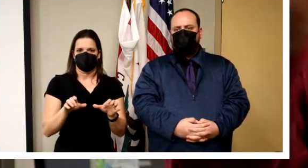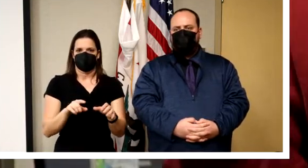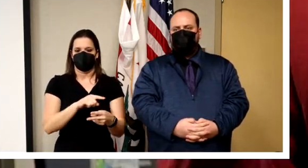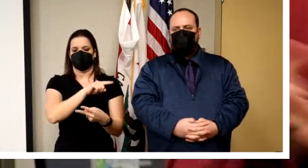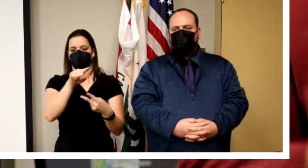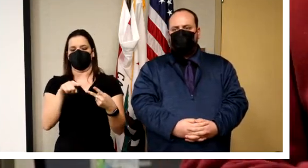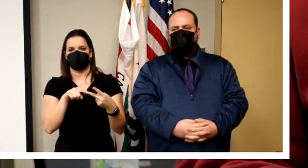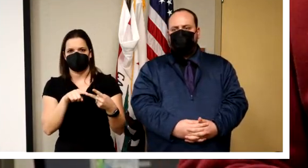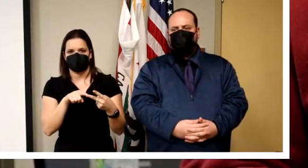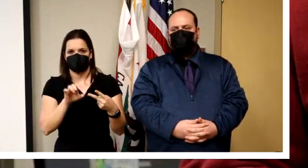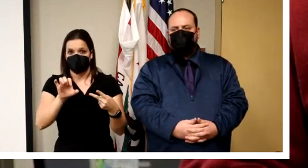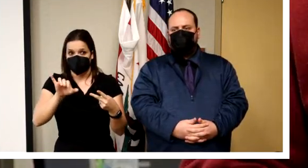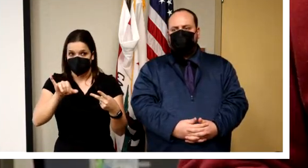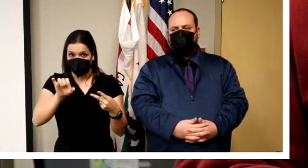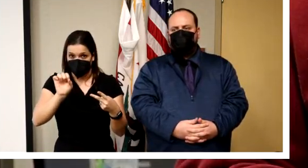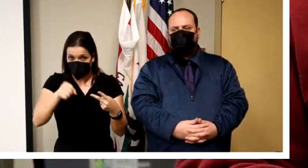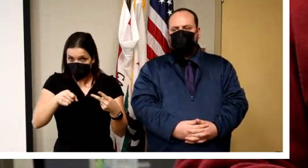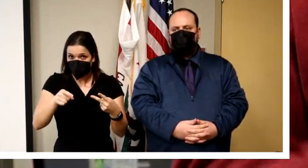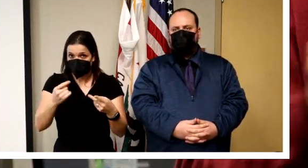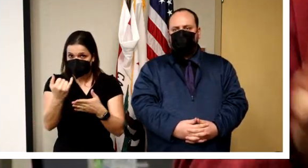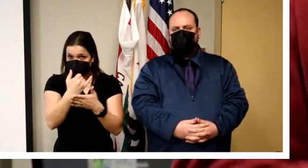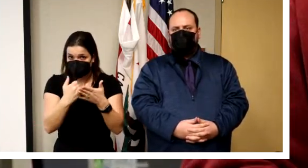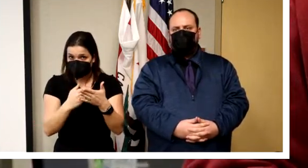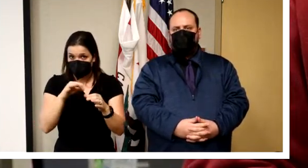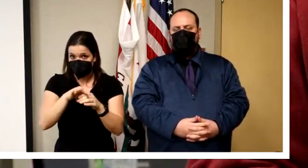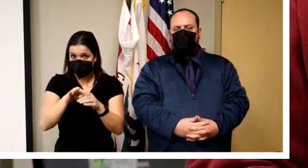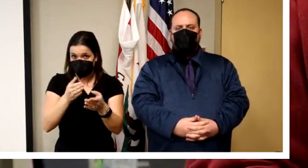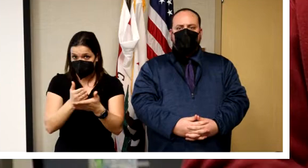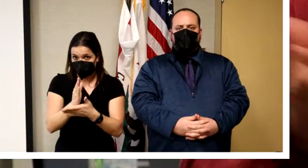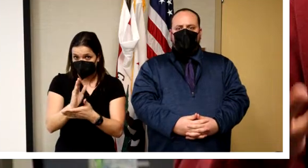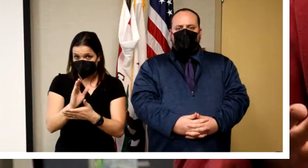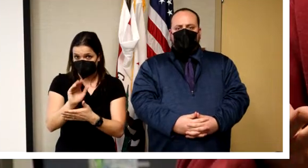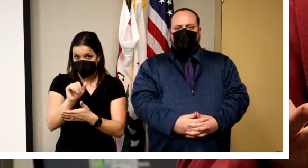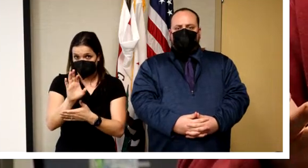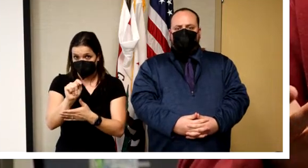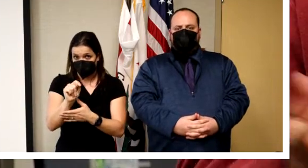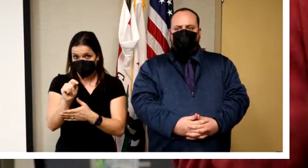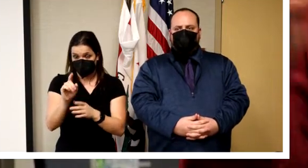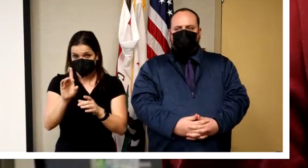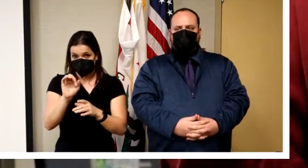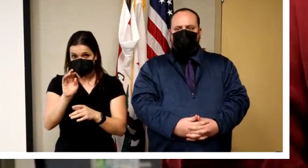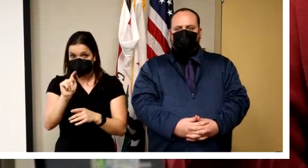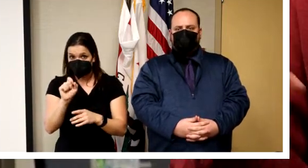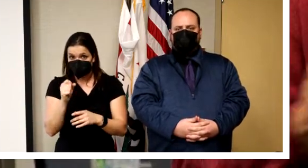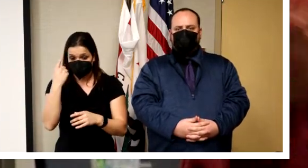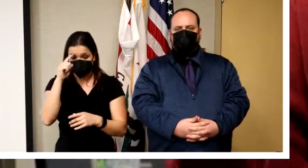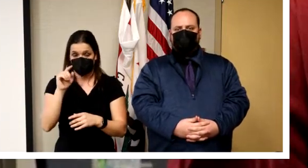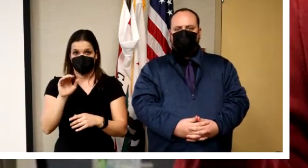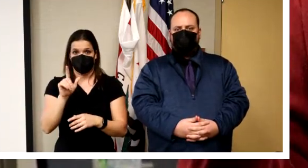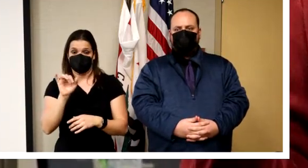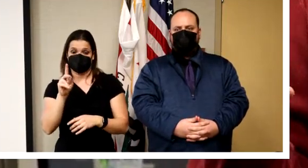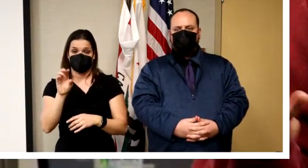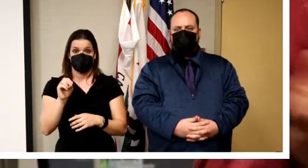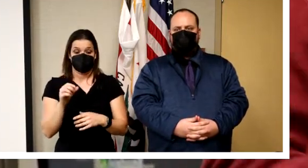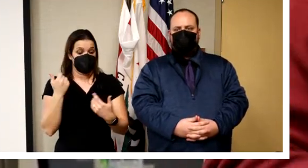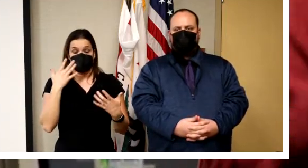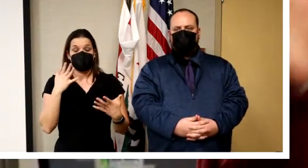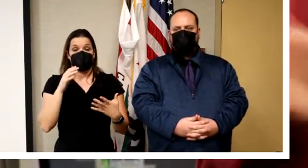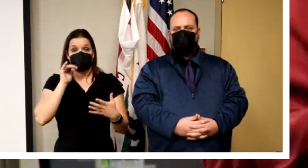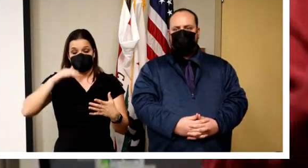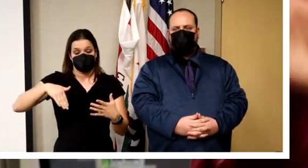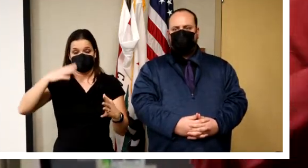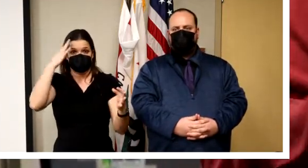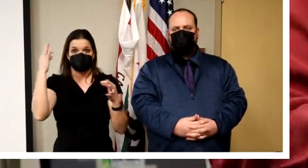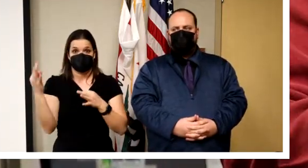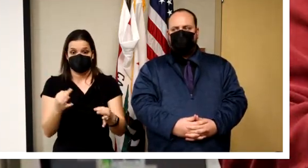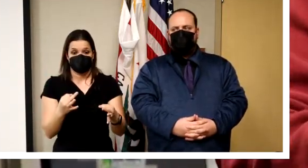question is, now can you draw Voting Rights Act districts with Latino populations? And that's kind of undecided. My team hasn't done that yet, right? We just